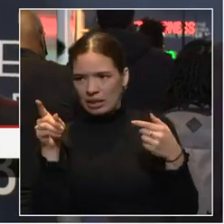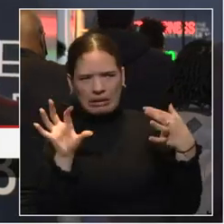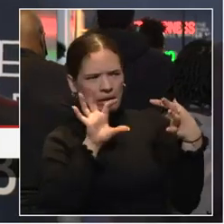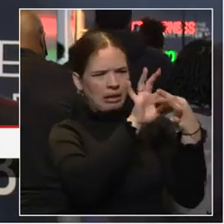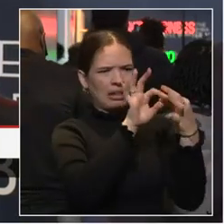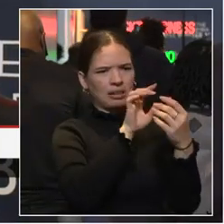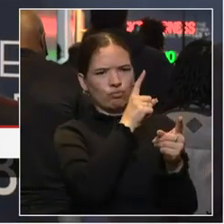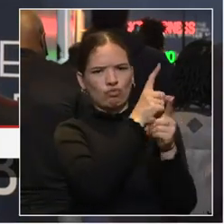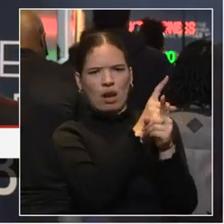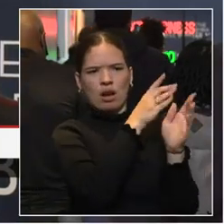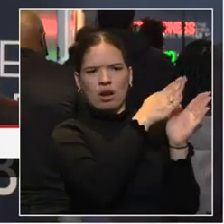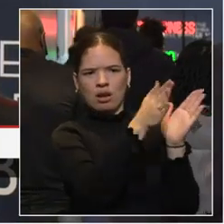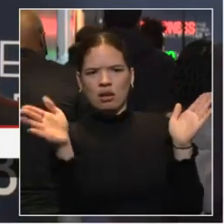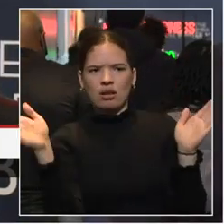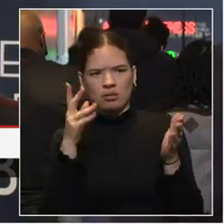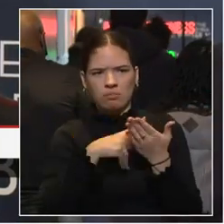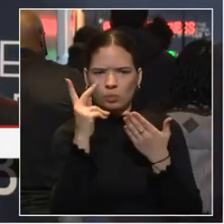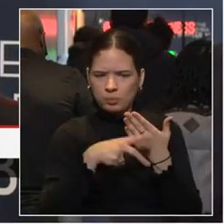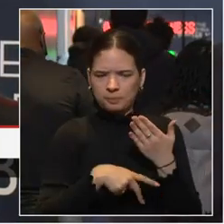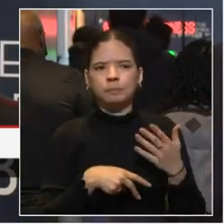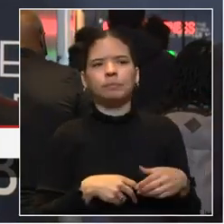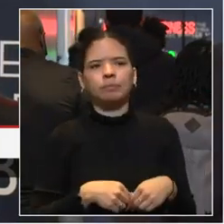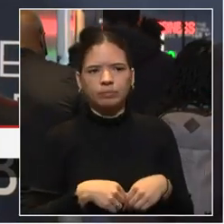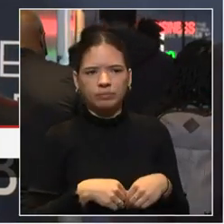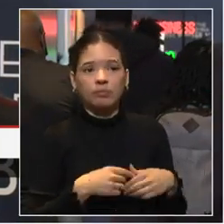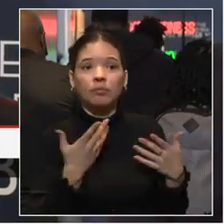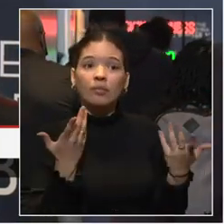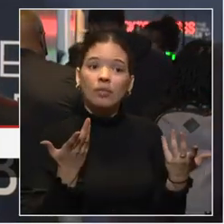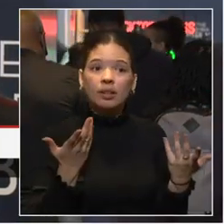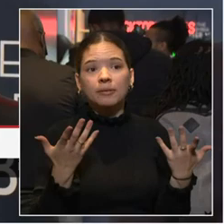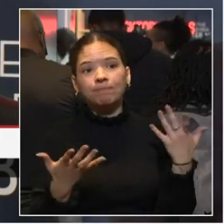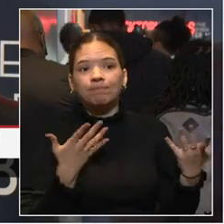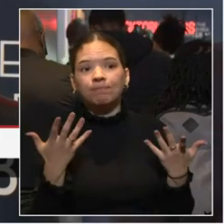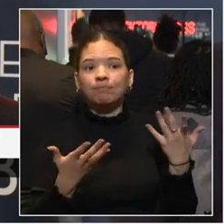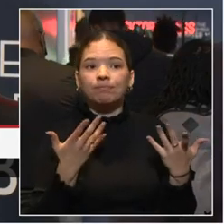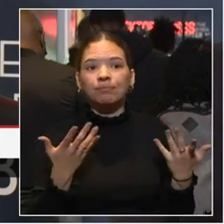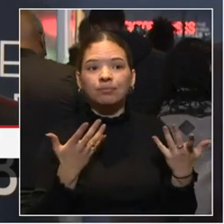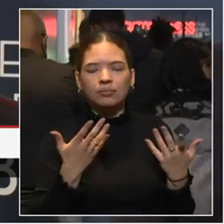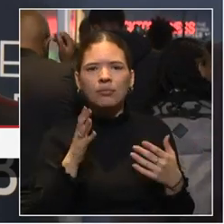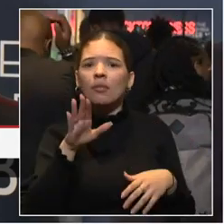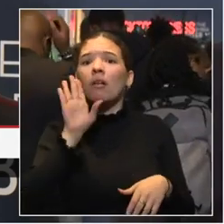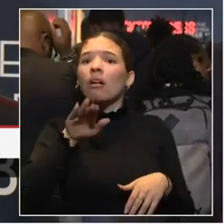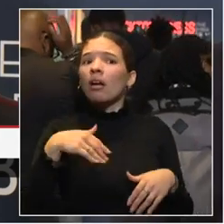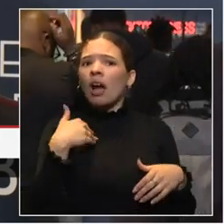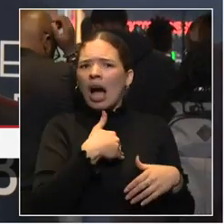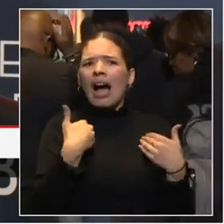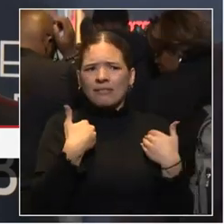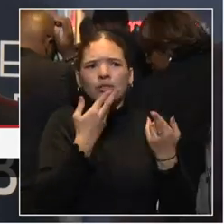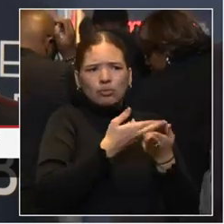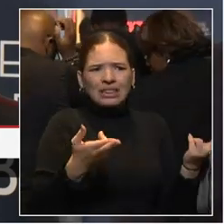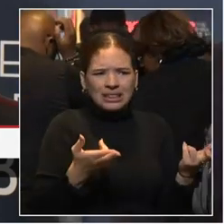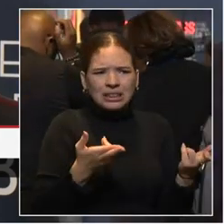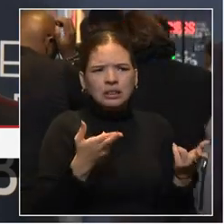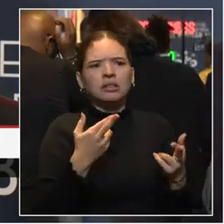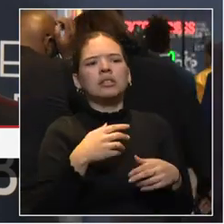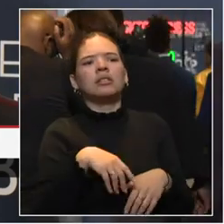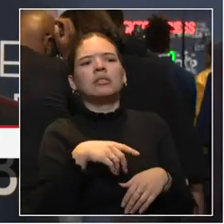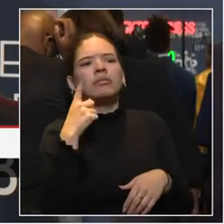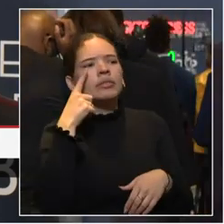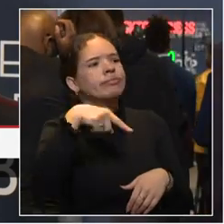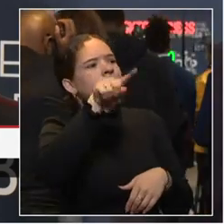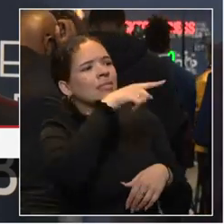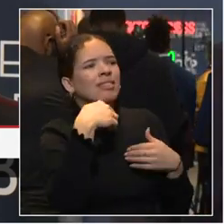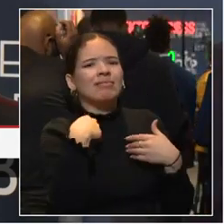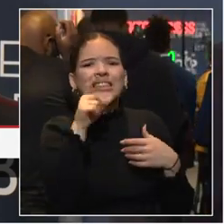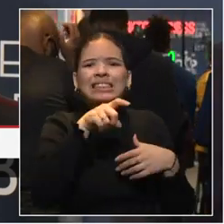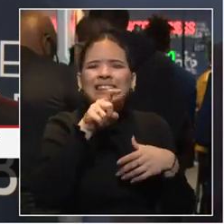I feel like being able to still have those mentors today, being able to reach out to them if I need advice, has